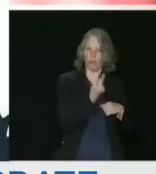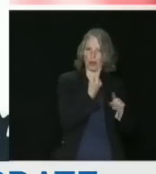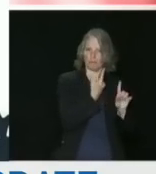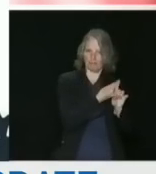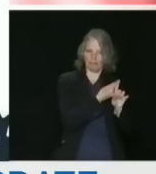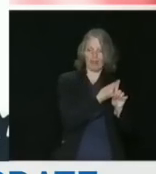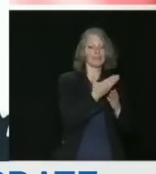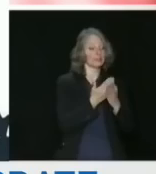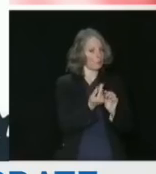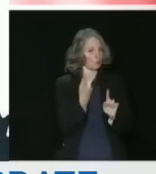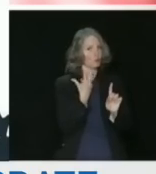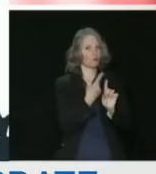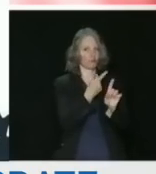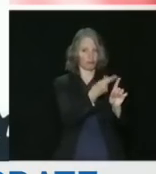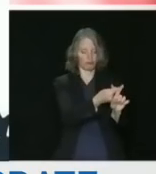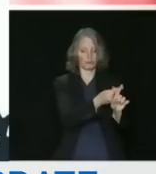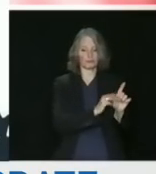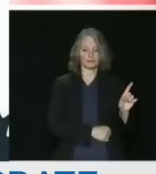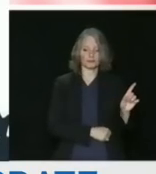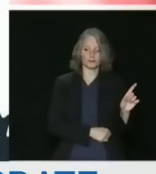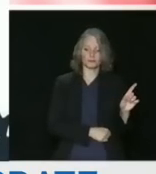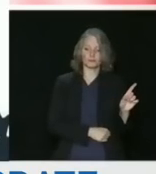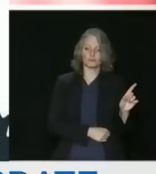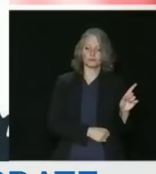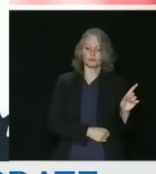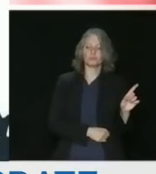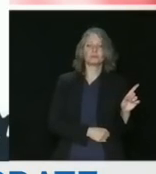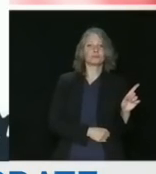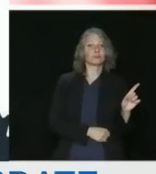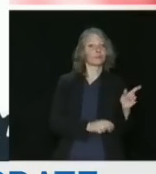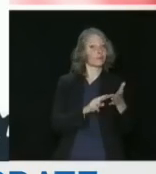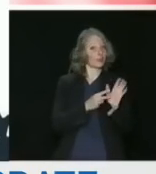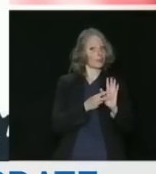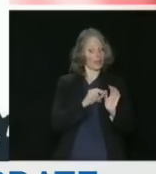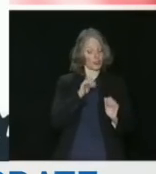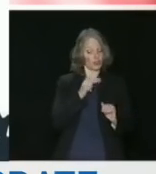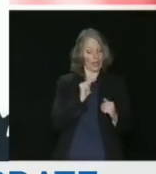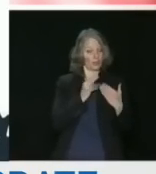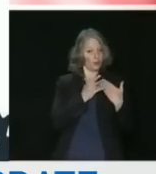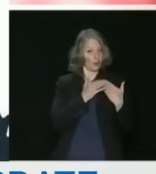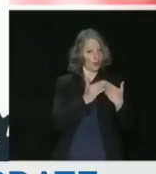la at least one COVID-19, dose of ce qui a COVID-19 contribué vaccine, à des taux which has réduits contributed d'infection to